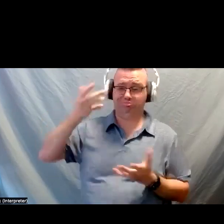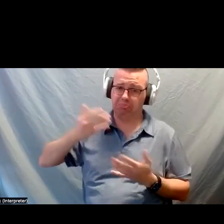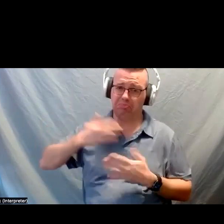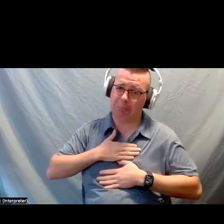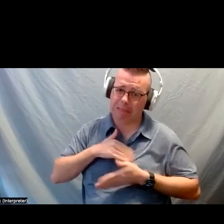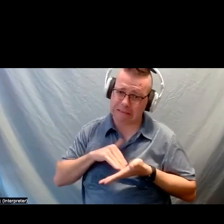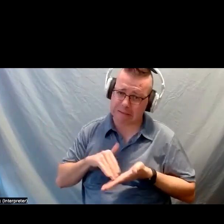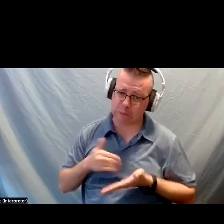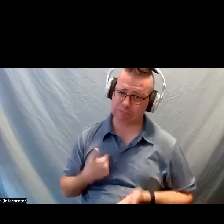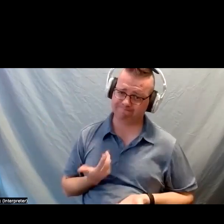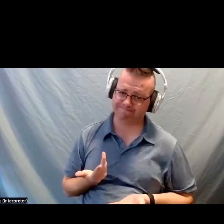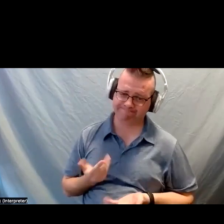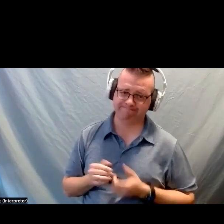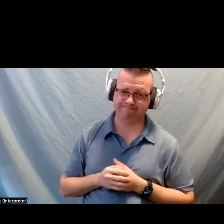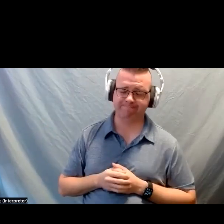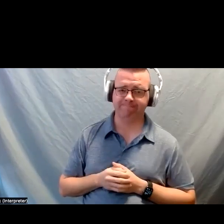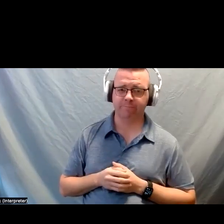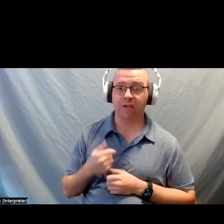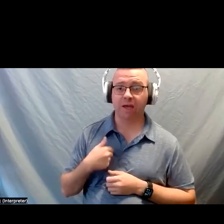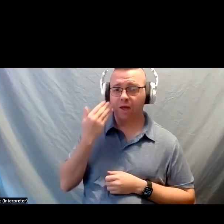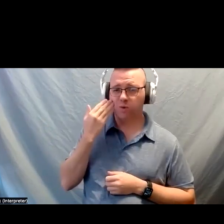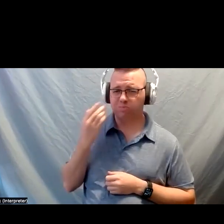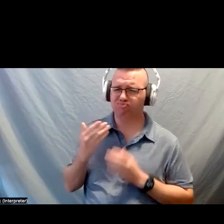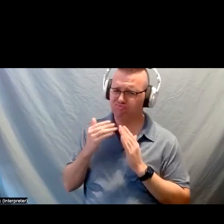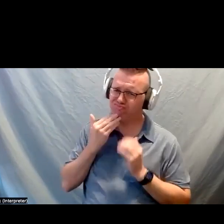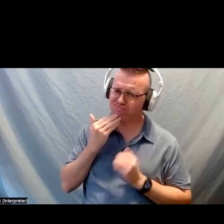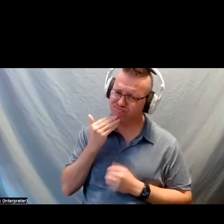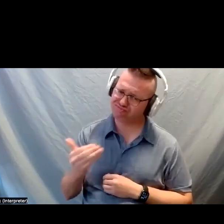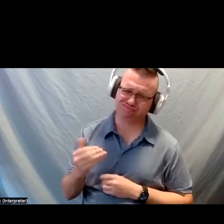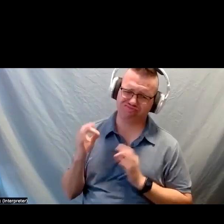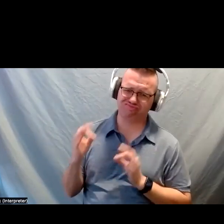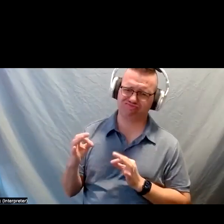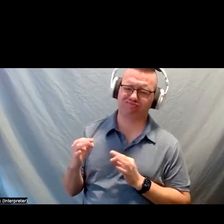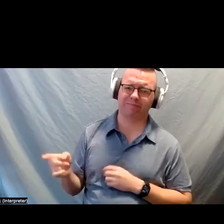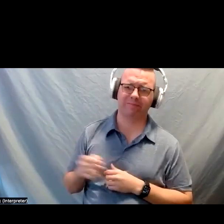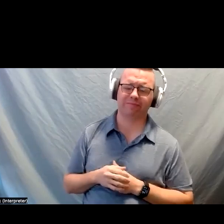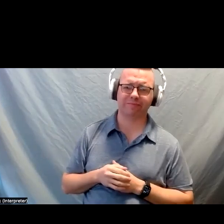I do my best. I knew Jo well. She